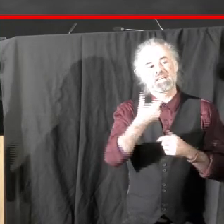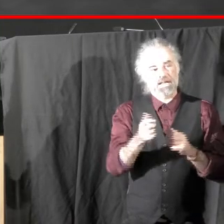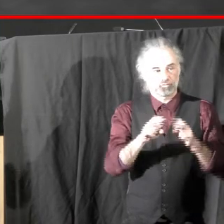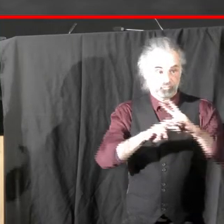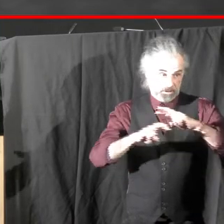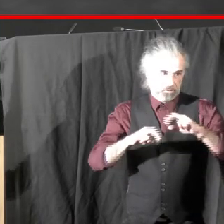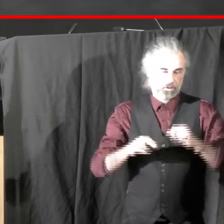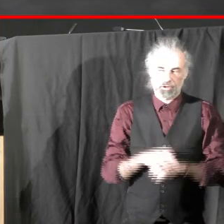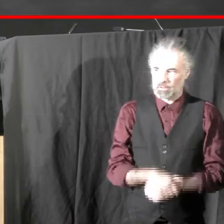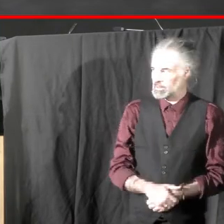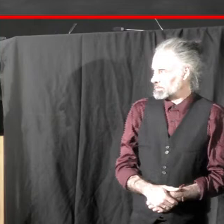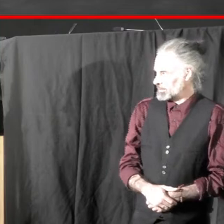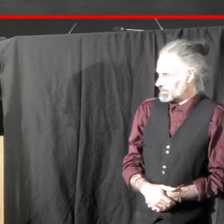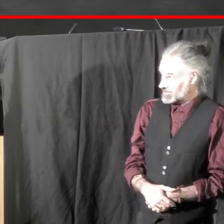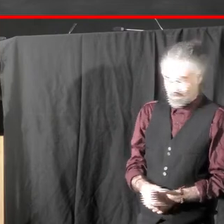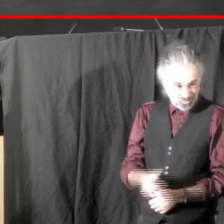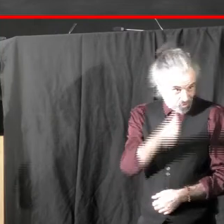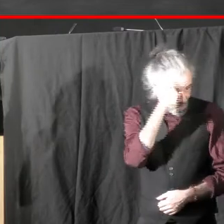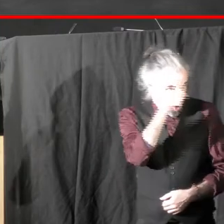We've got another question. Do you know any?